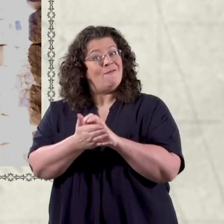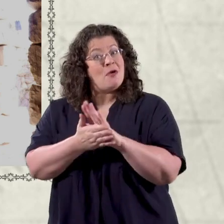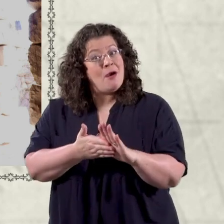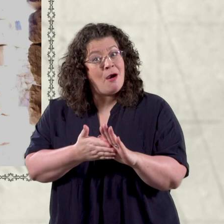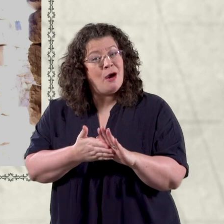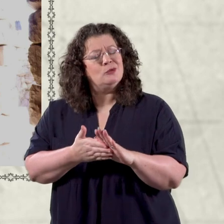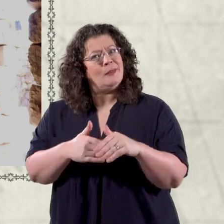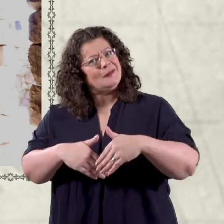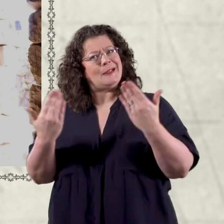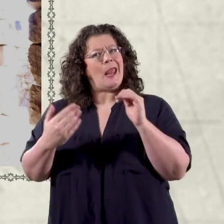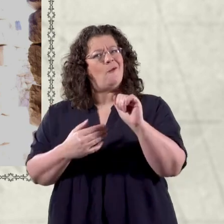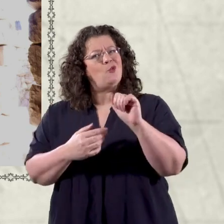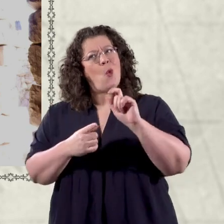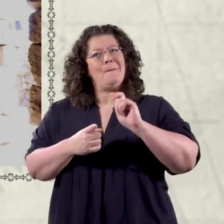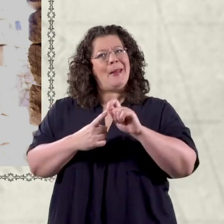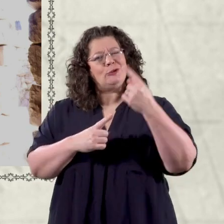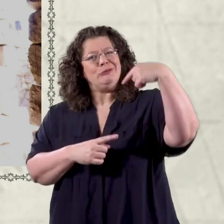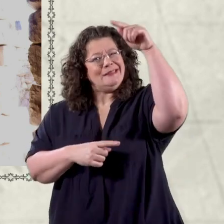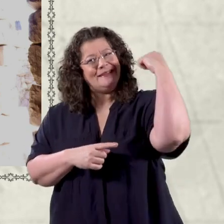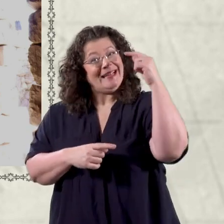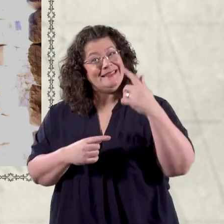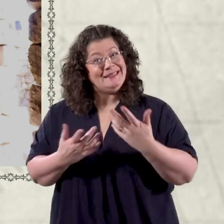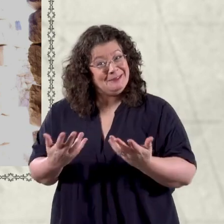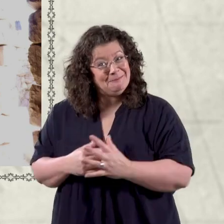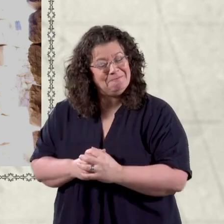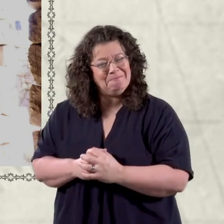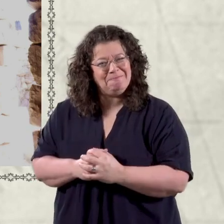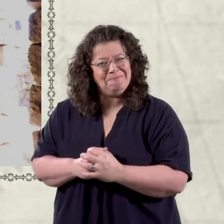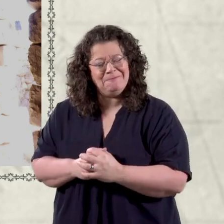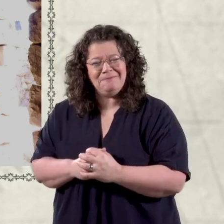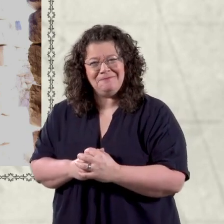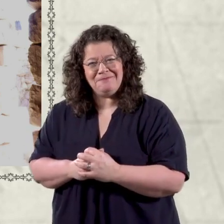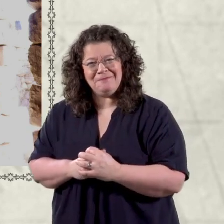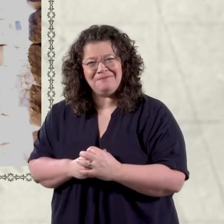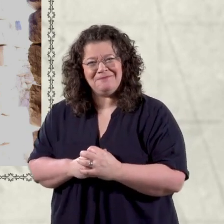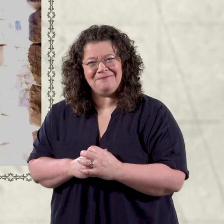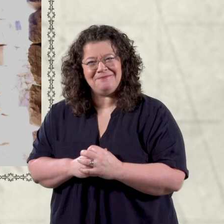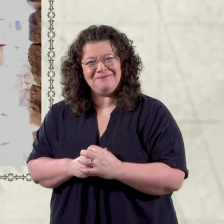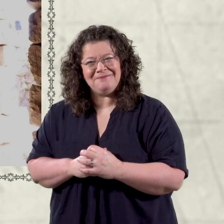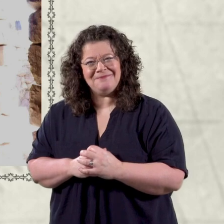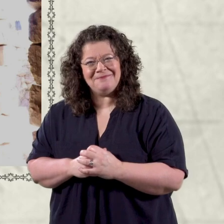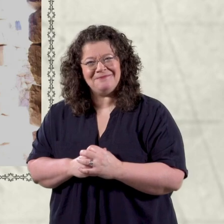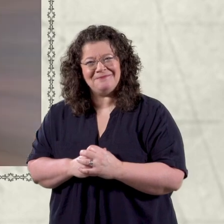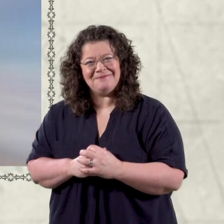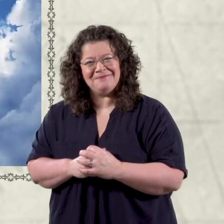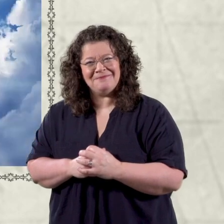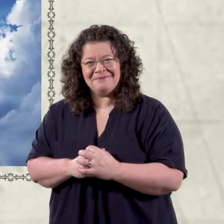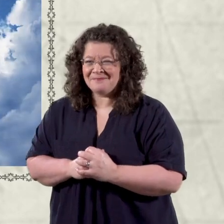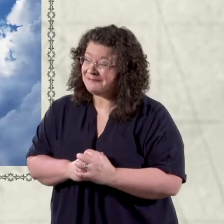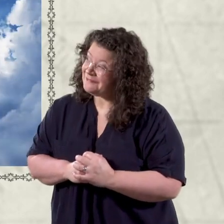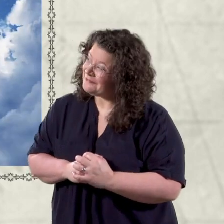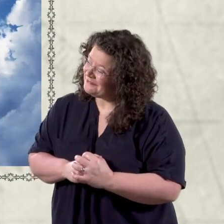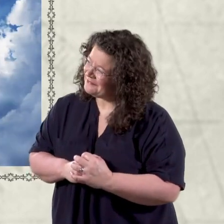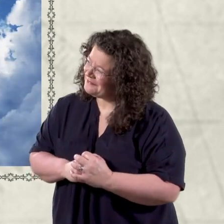on March the 1st? Yes, the day of your patron saint.